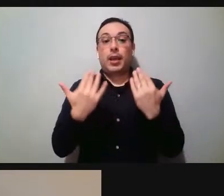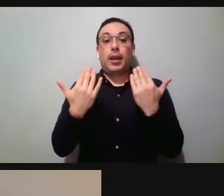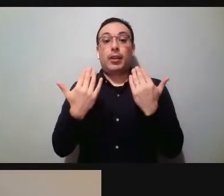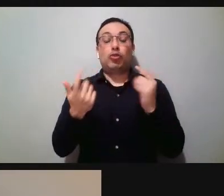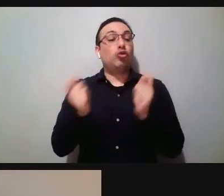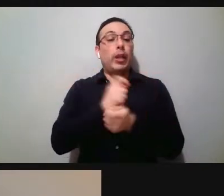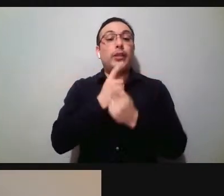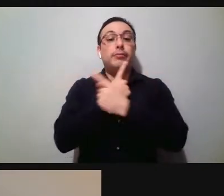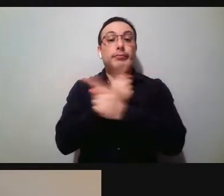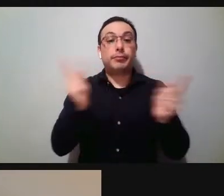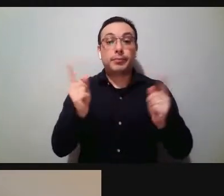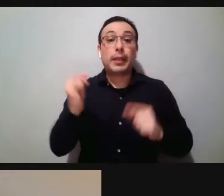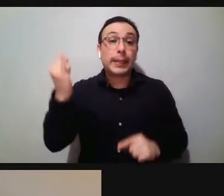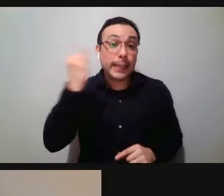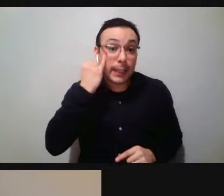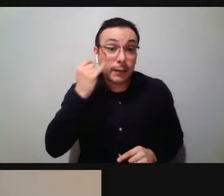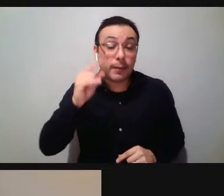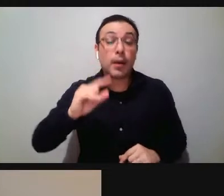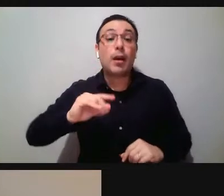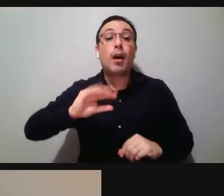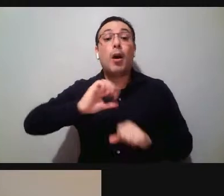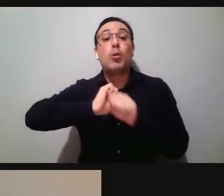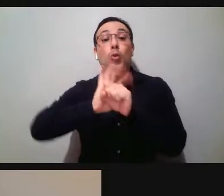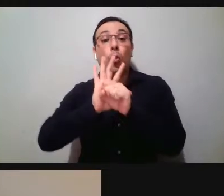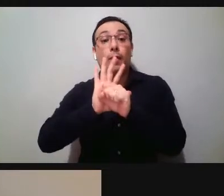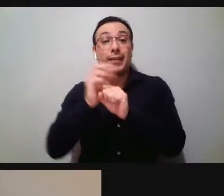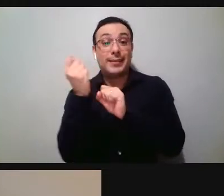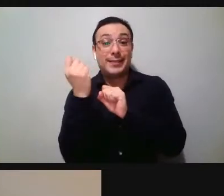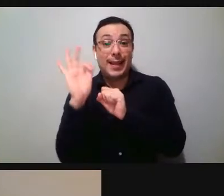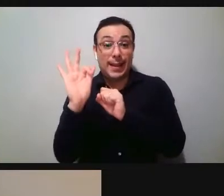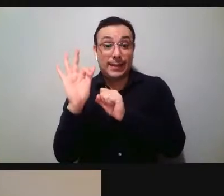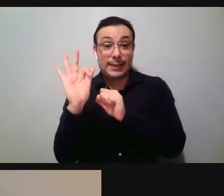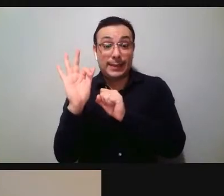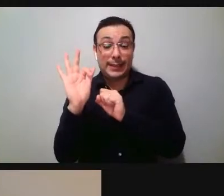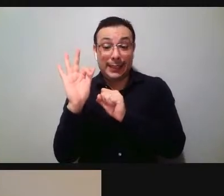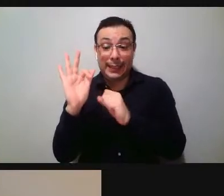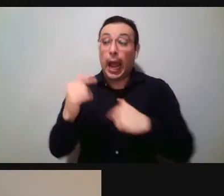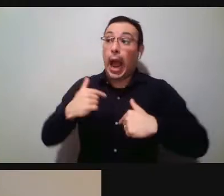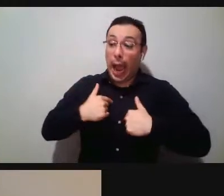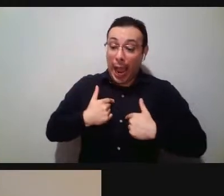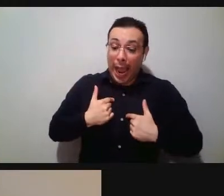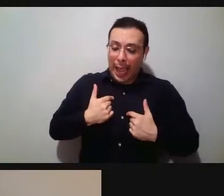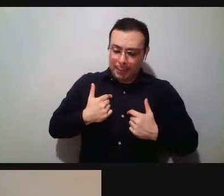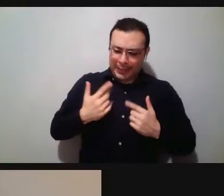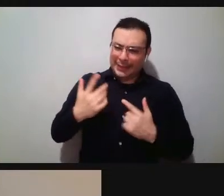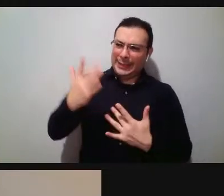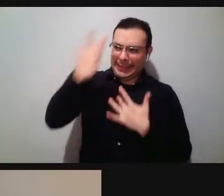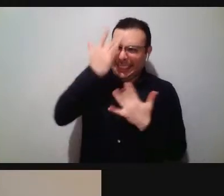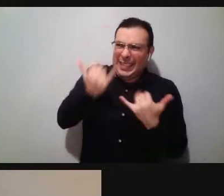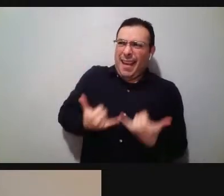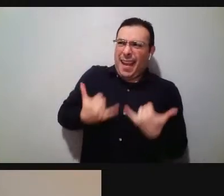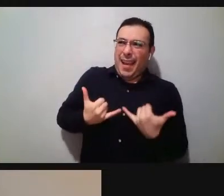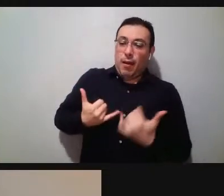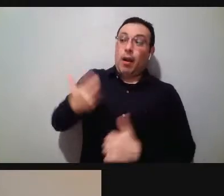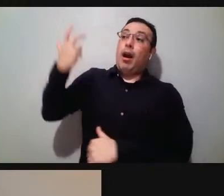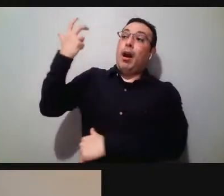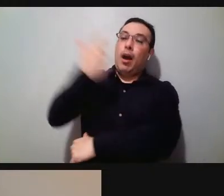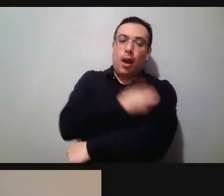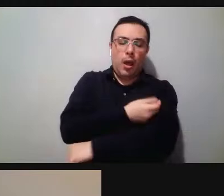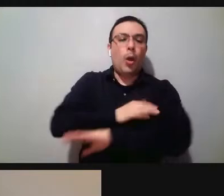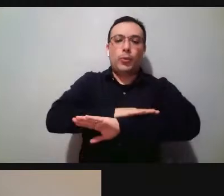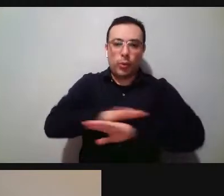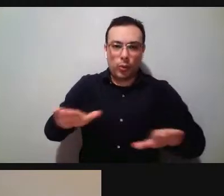just says, if you have COVID-19, essentially don't get it while you're actively infected or having symptoms, but after